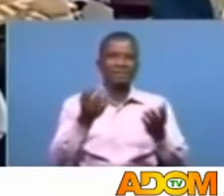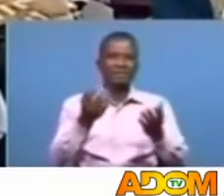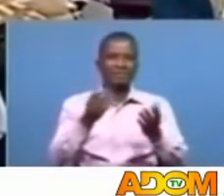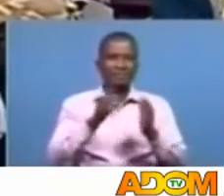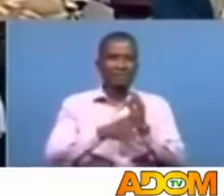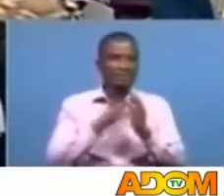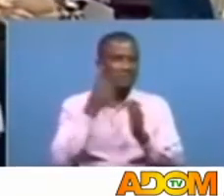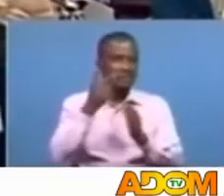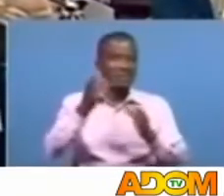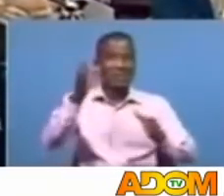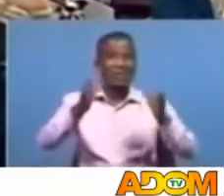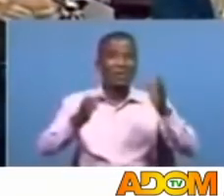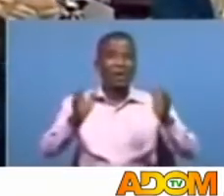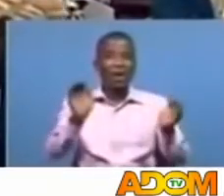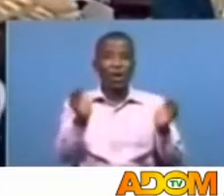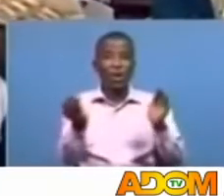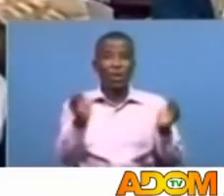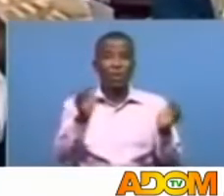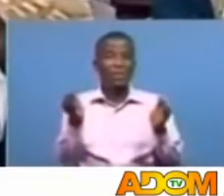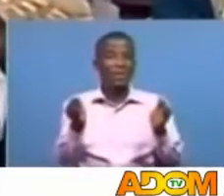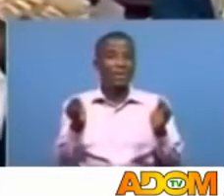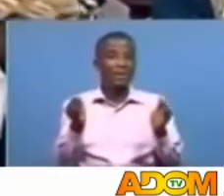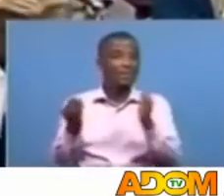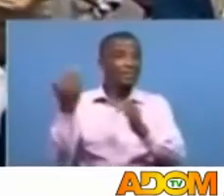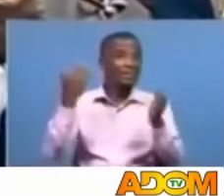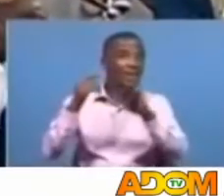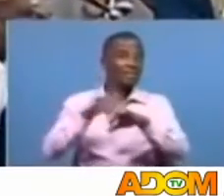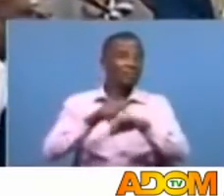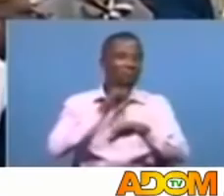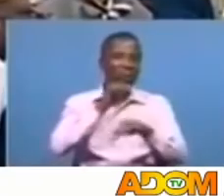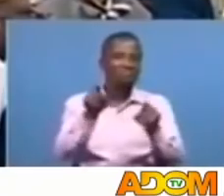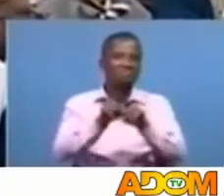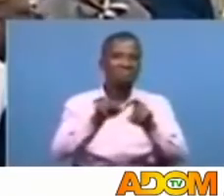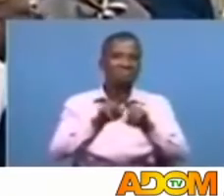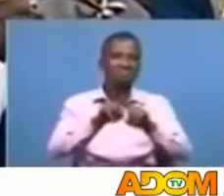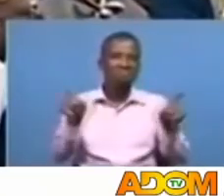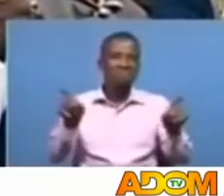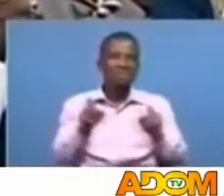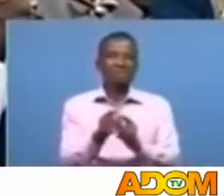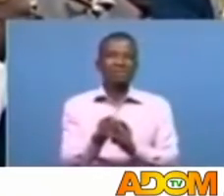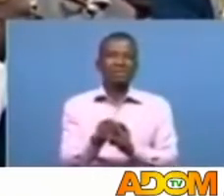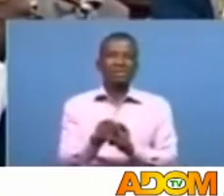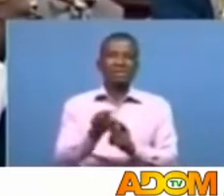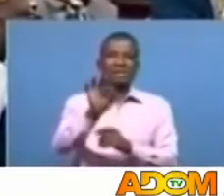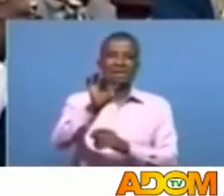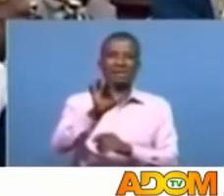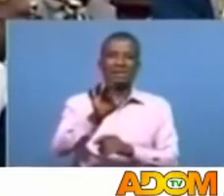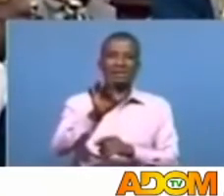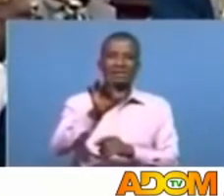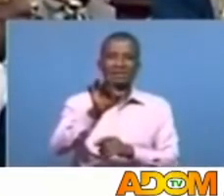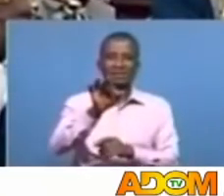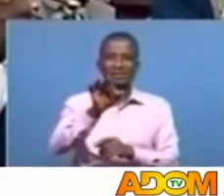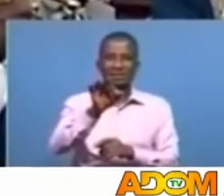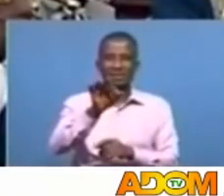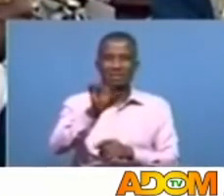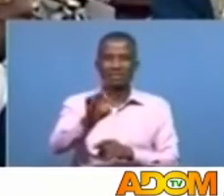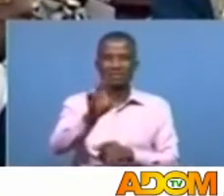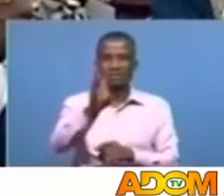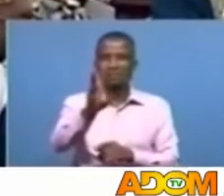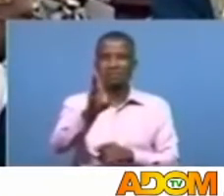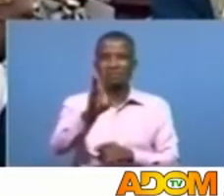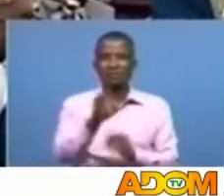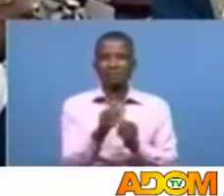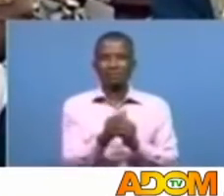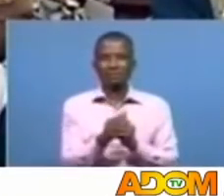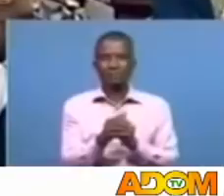in the case of Wardia and Bukhari. Wardia and Bukhari, 1976, two Ghana Law Reports,